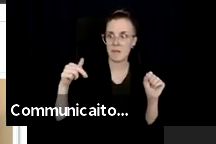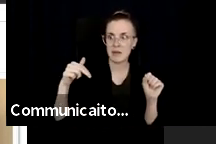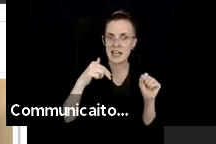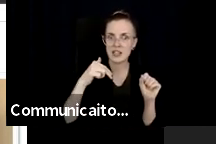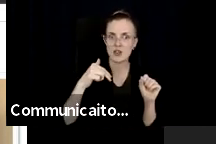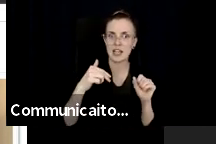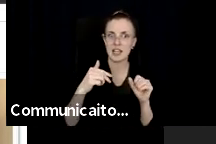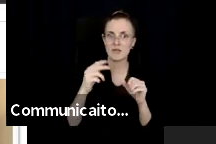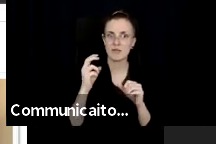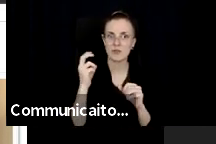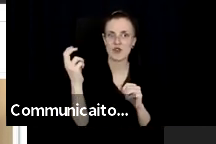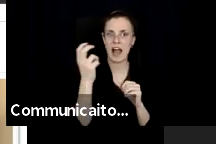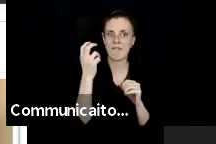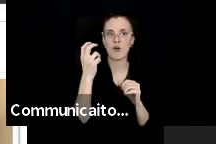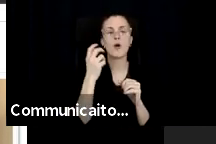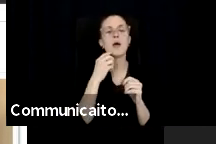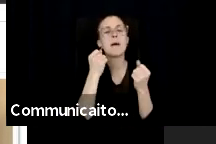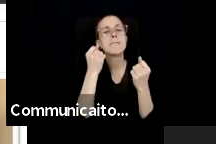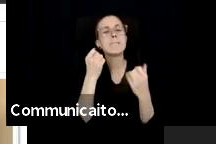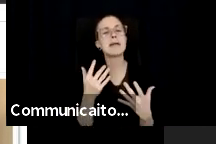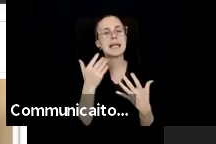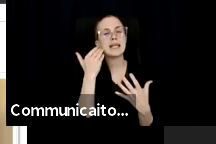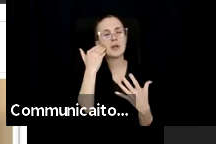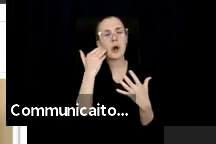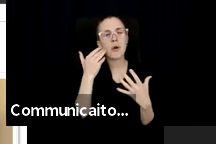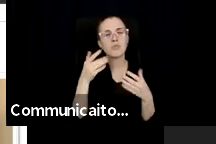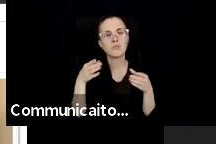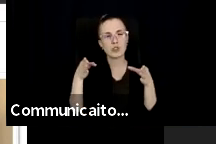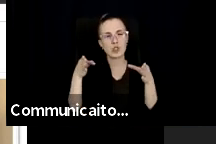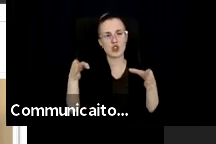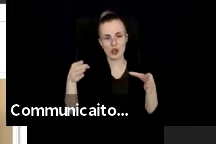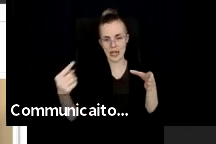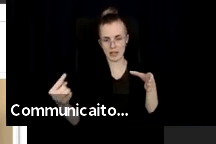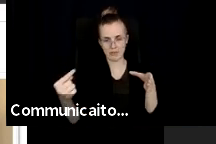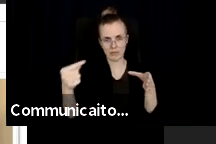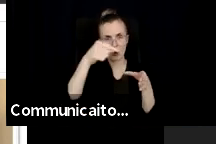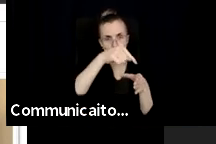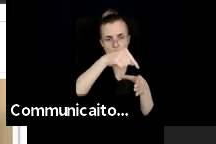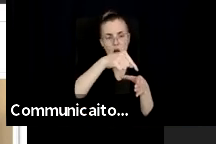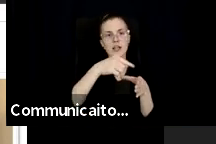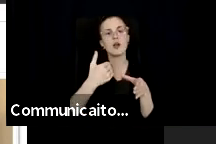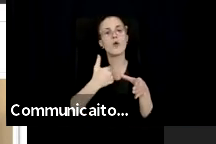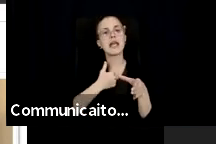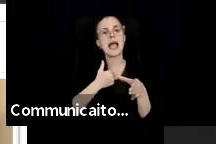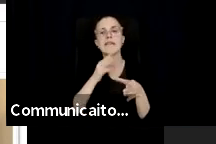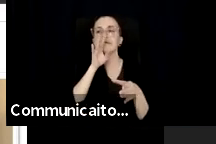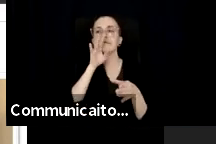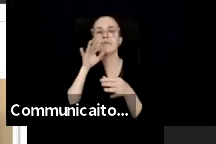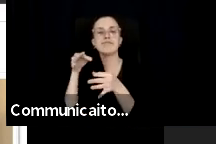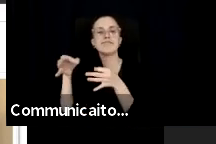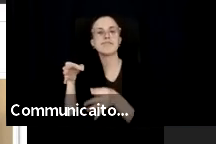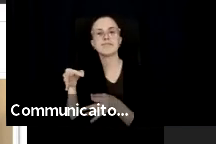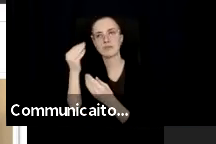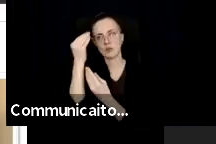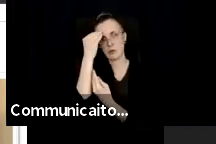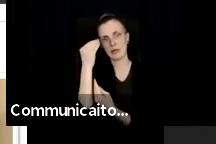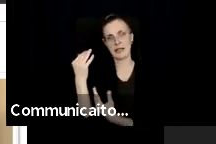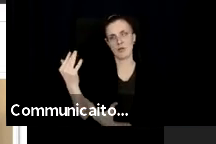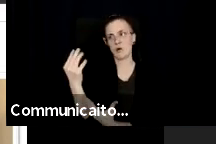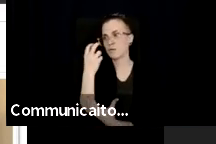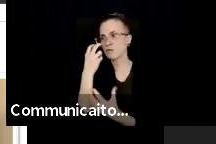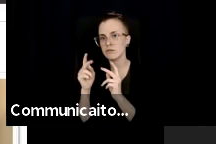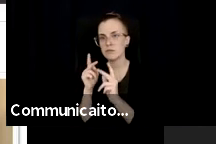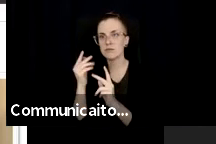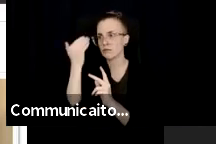signals that audibly tell pedestrians when it is safe to cross our busy intersections. Austin is home to